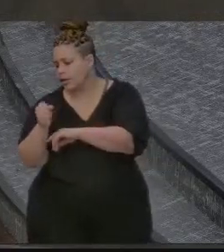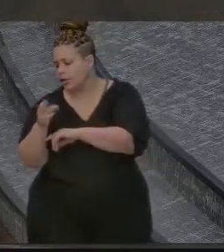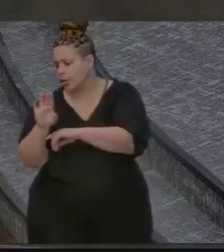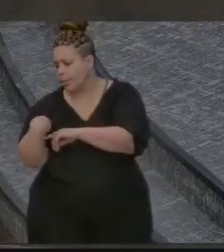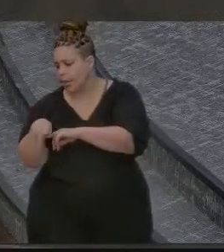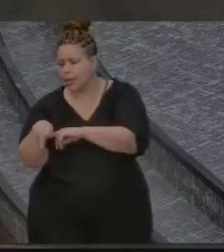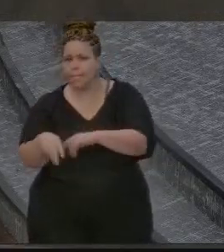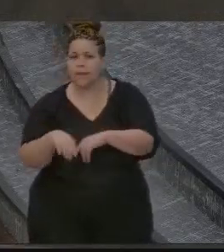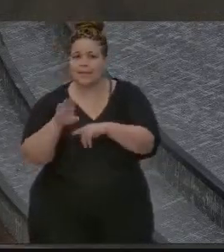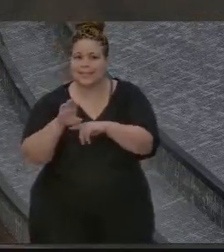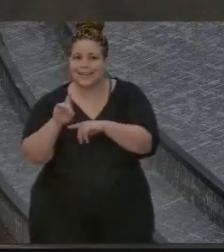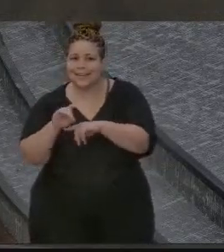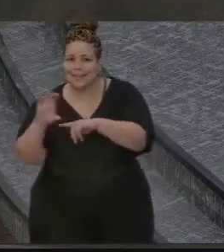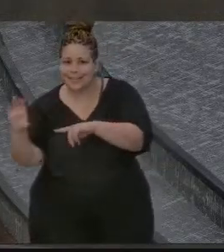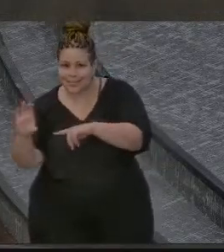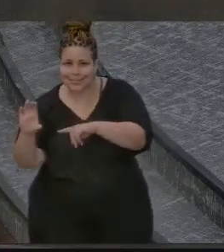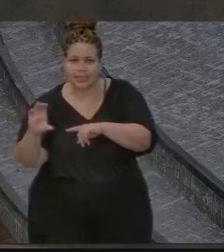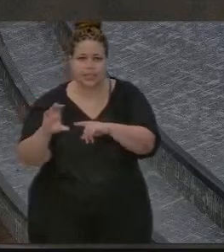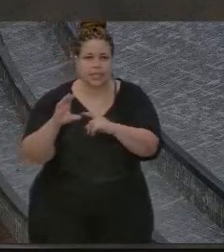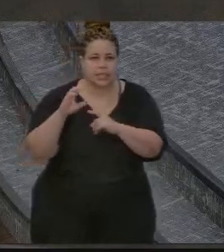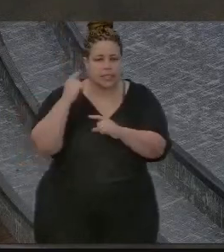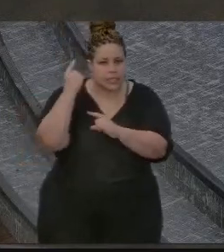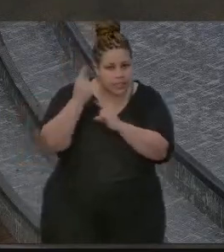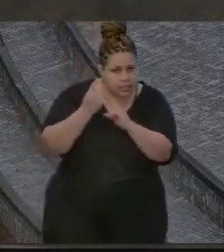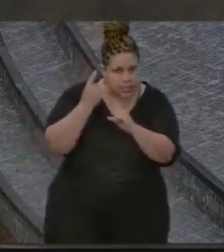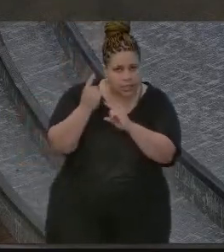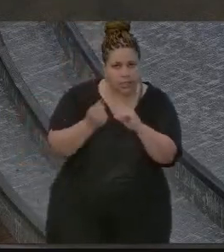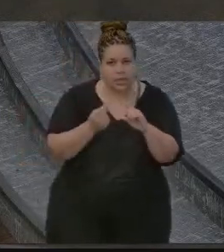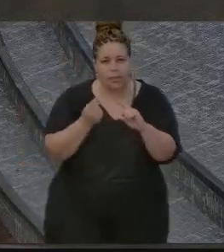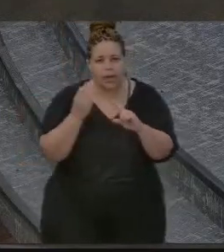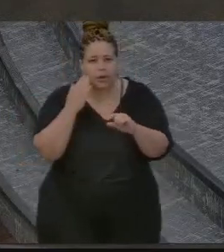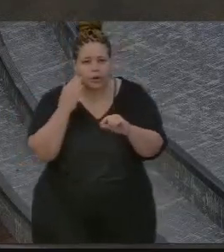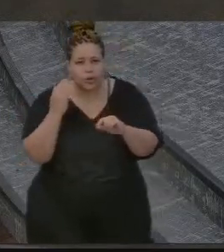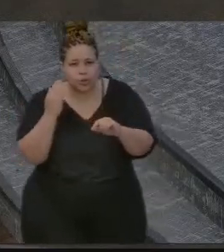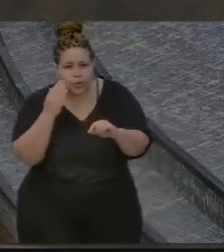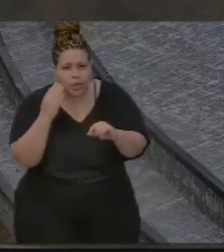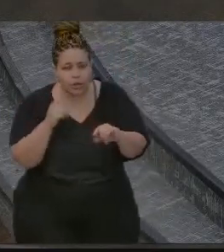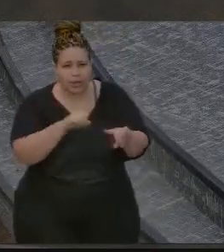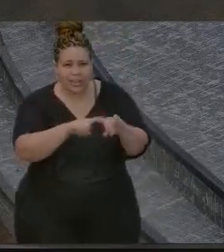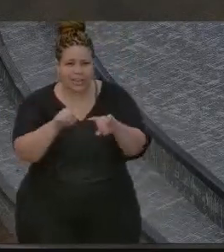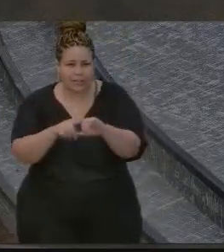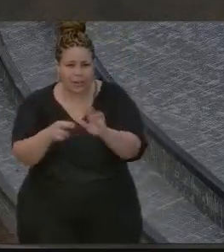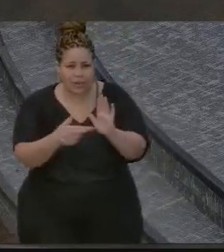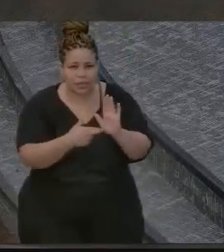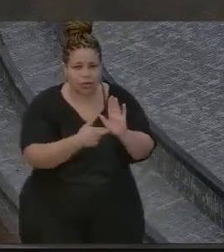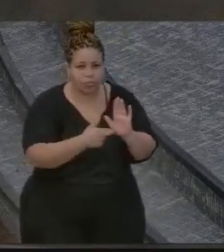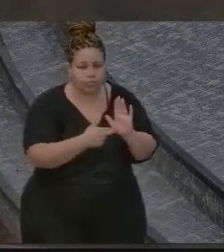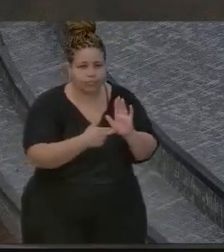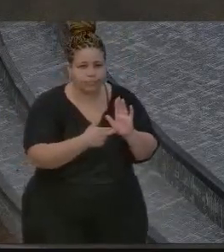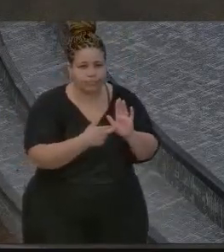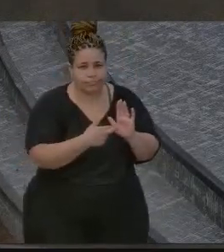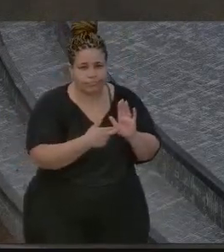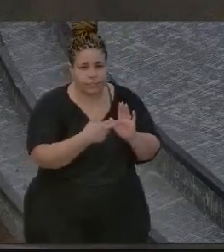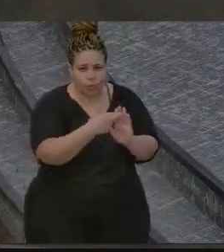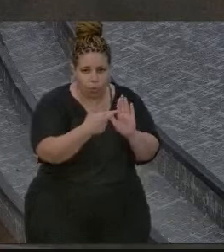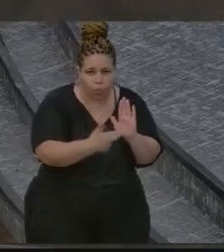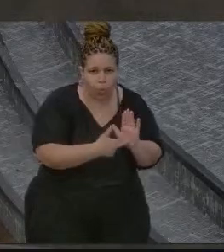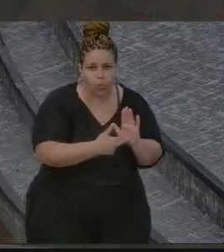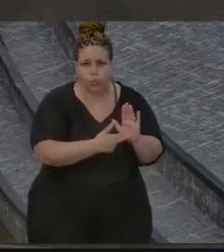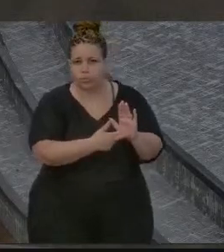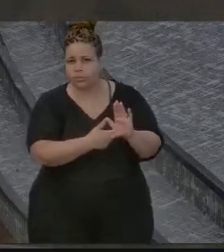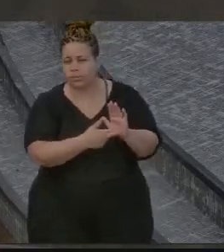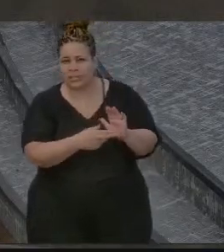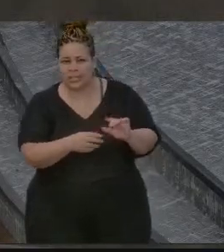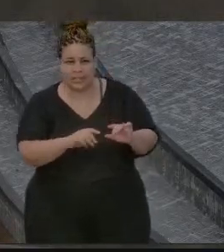is considering some revised guidance around response to COVID and the number of days required